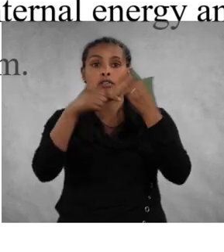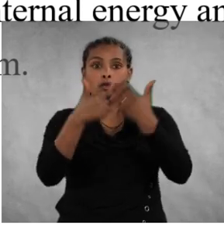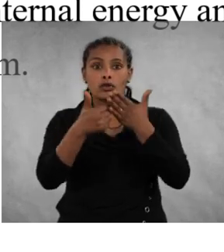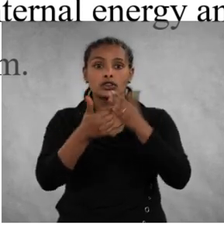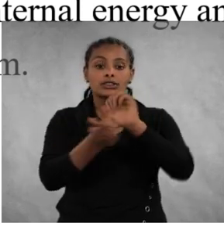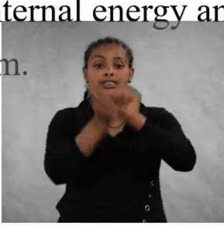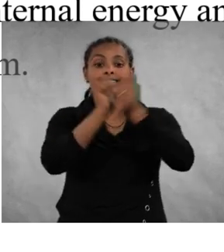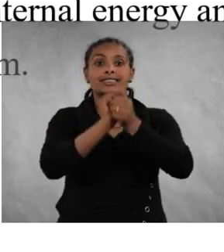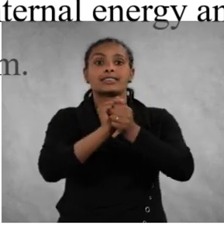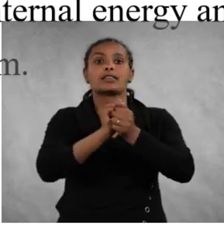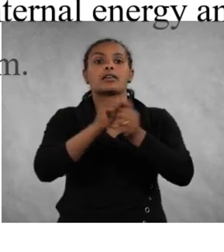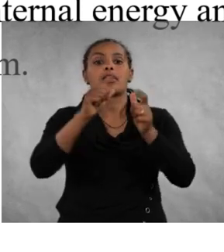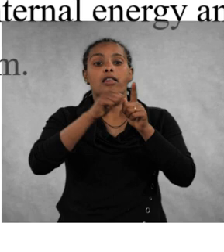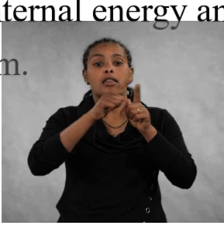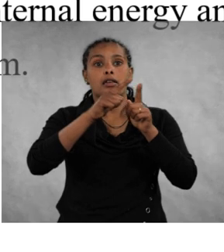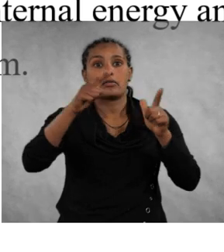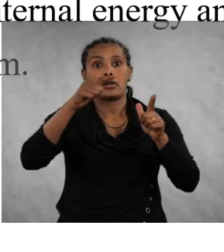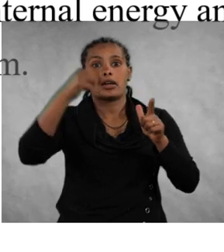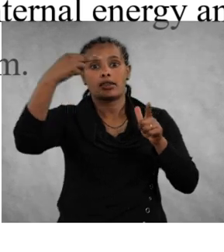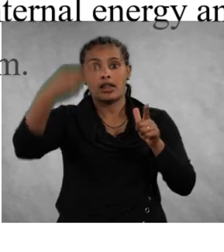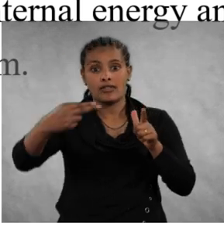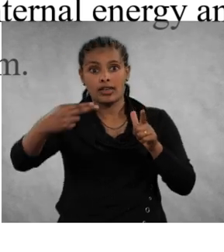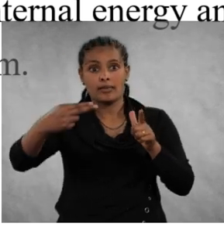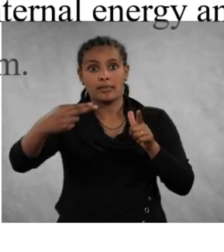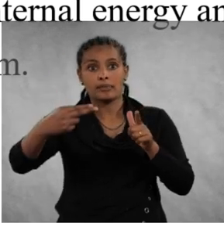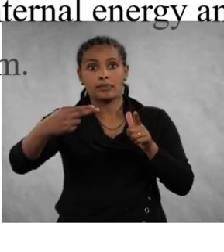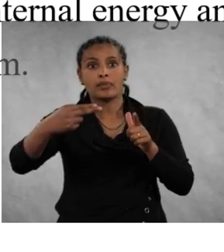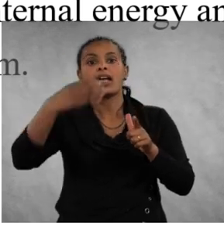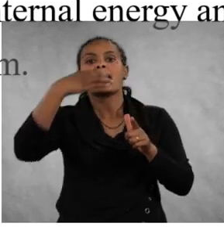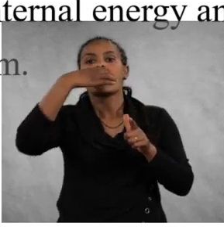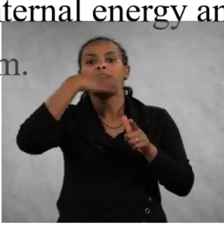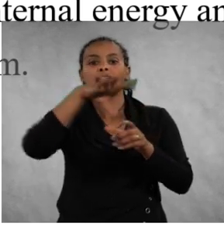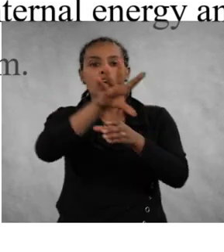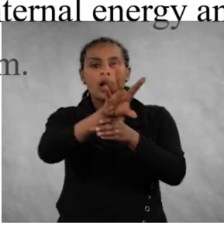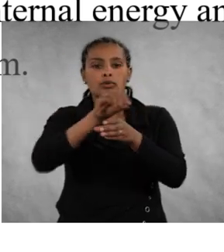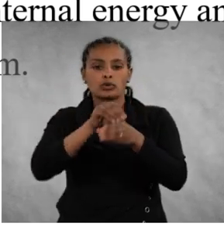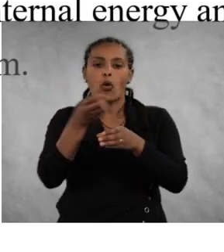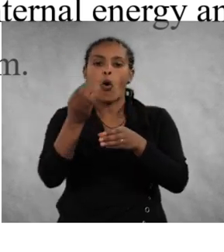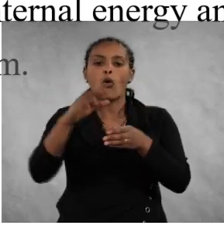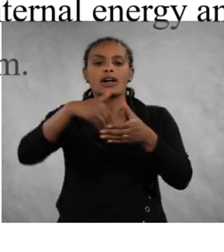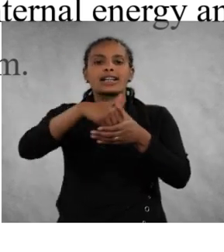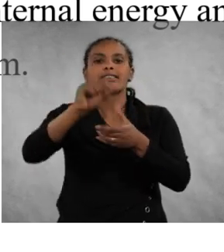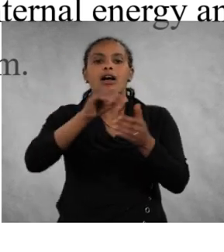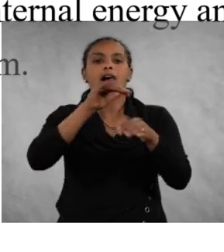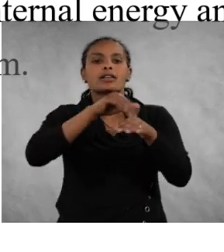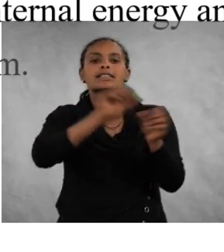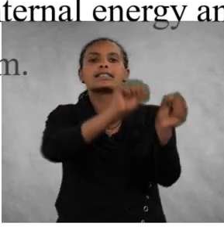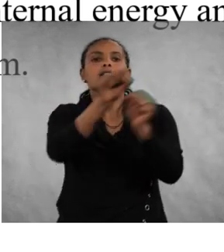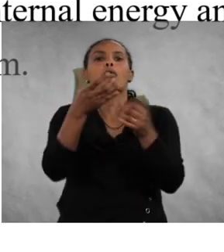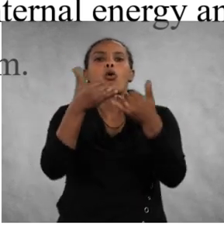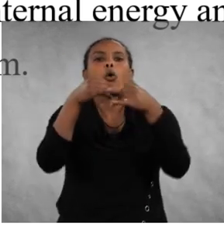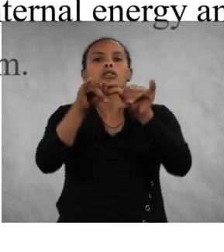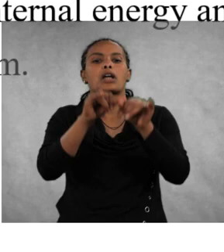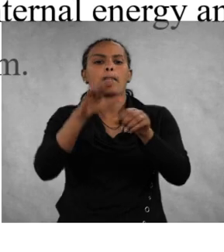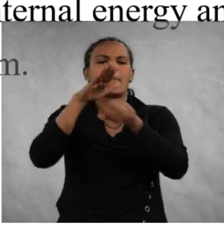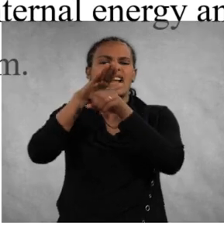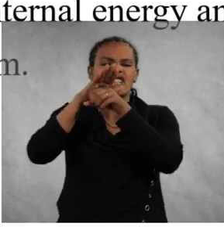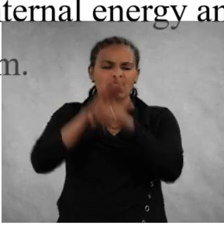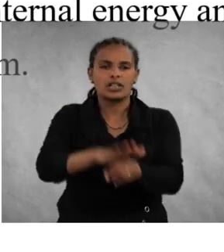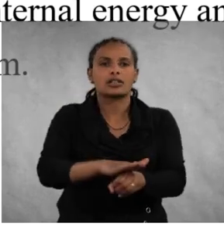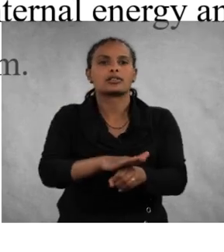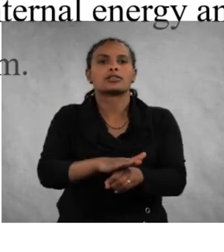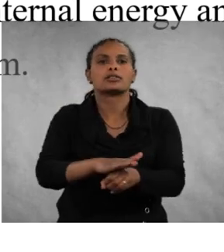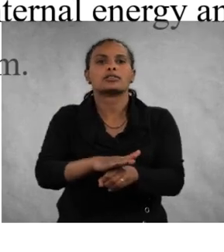the change in enthalpy delta H equal heat absorbed or released by the system at constant pressure.